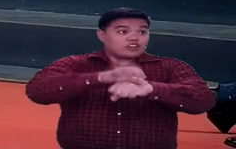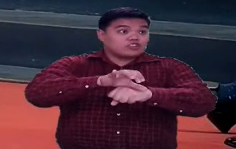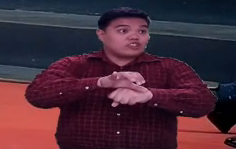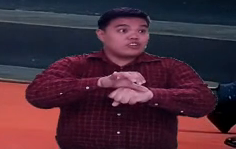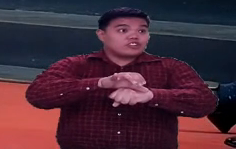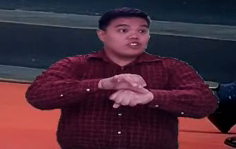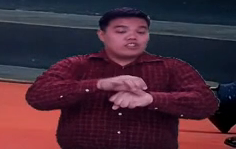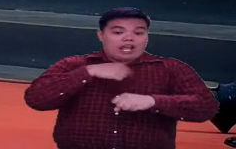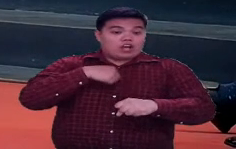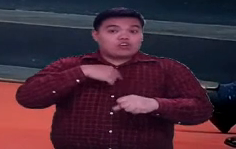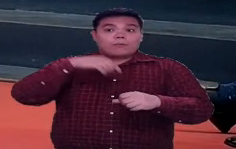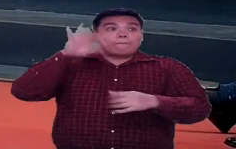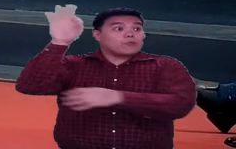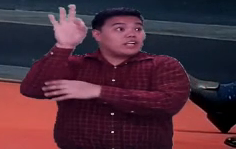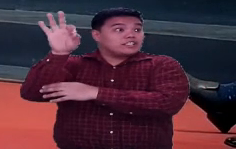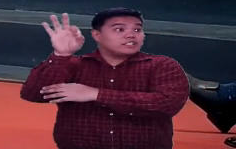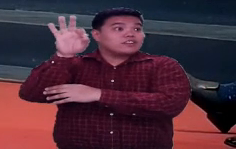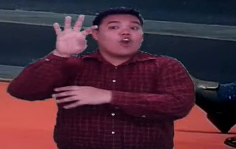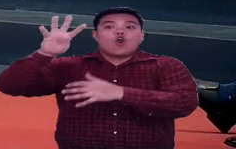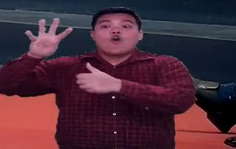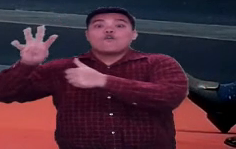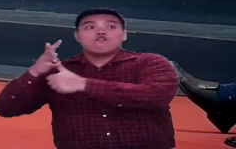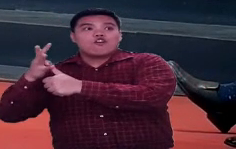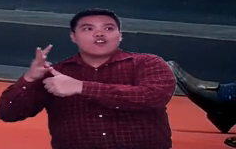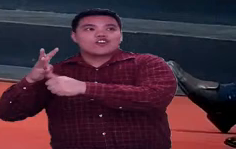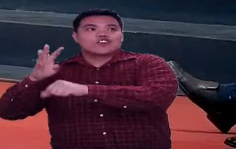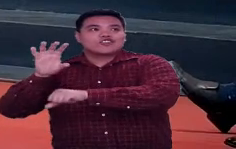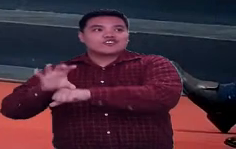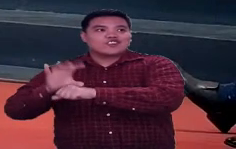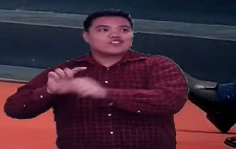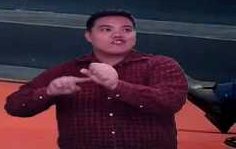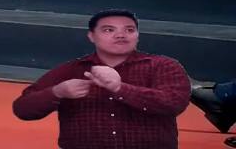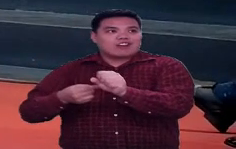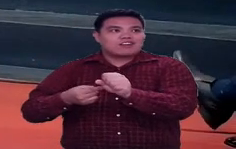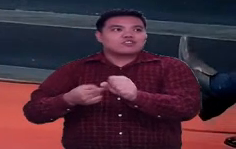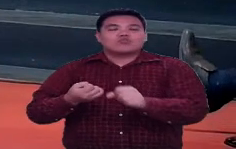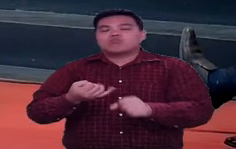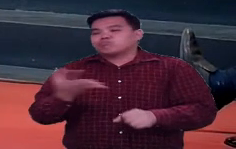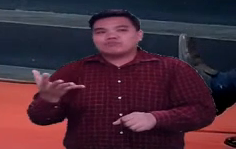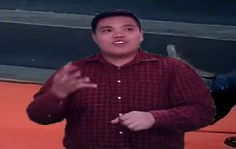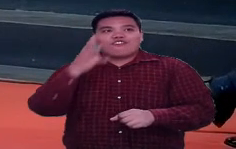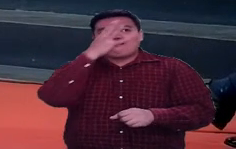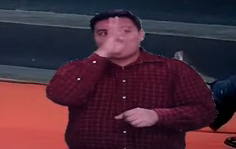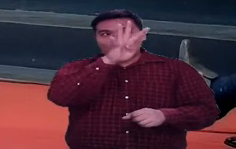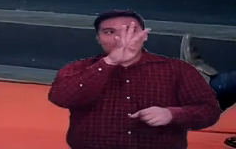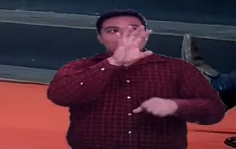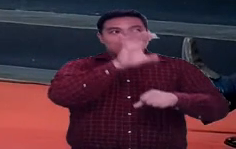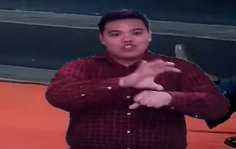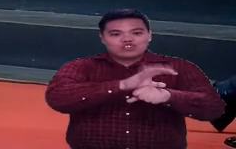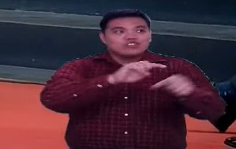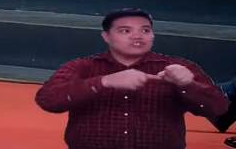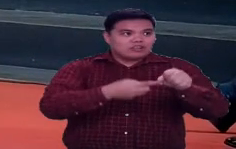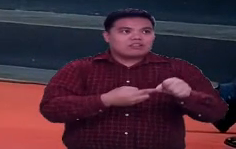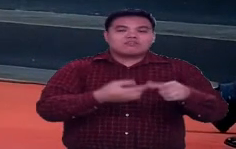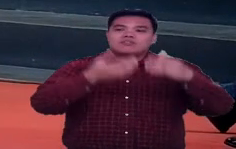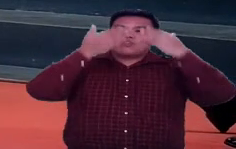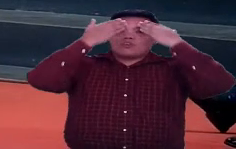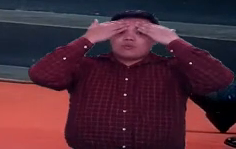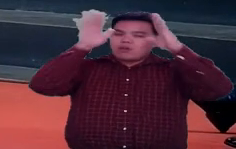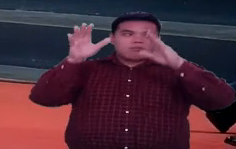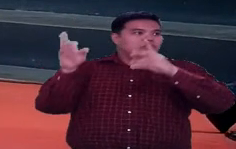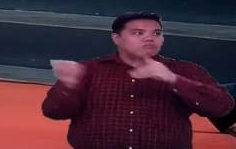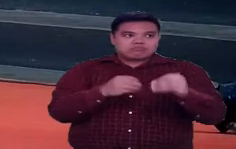church that he had started. Isn't it exciting to know that God is working in places we do not even